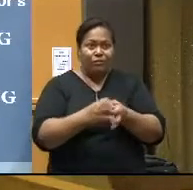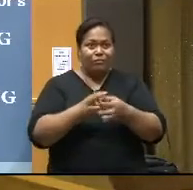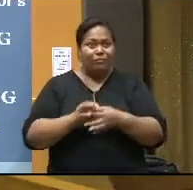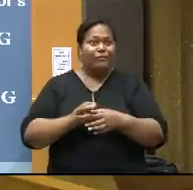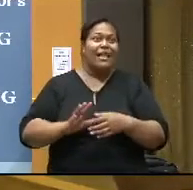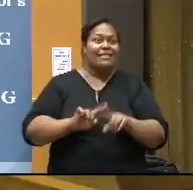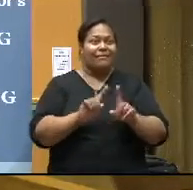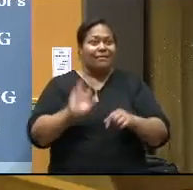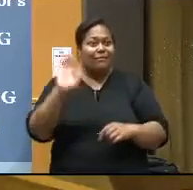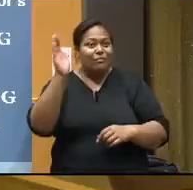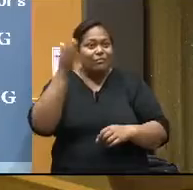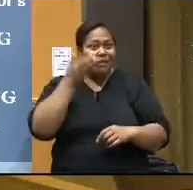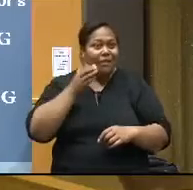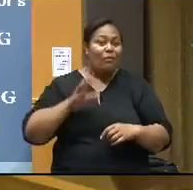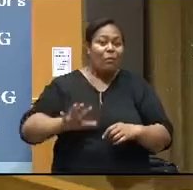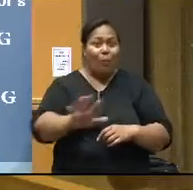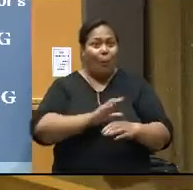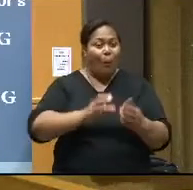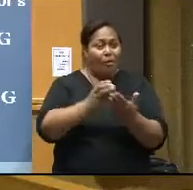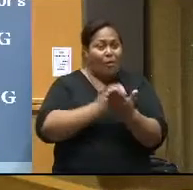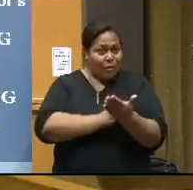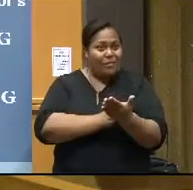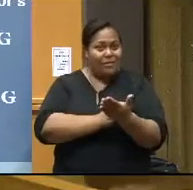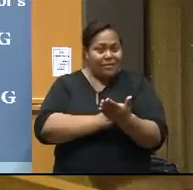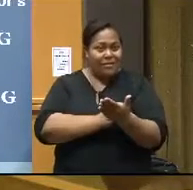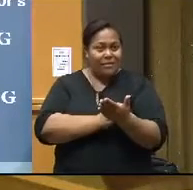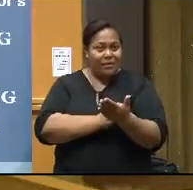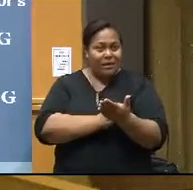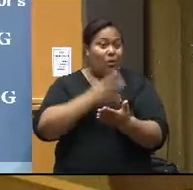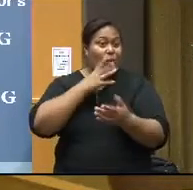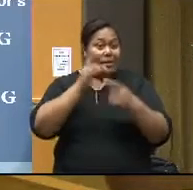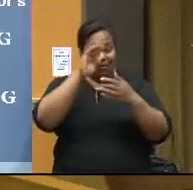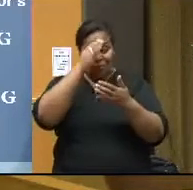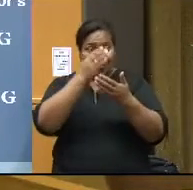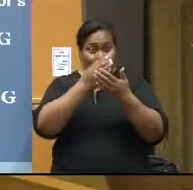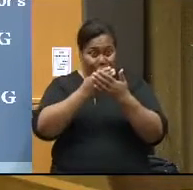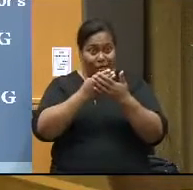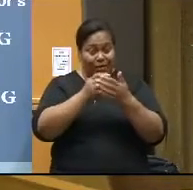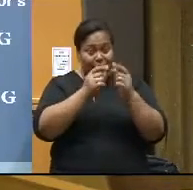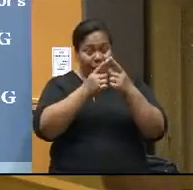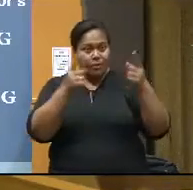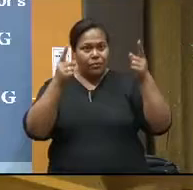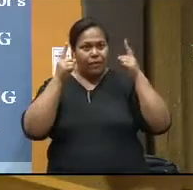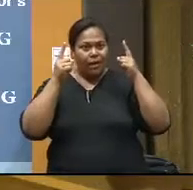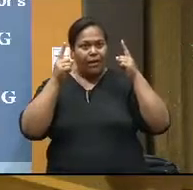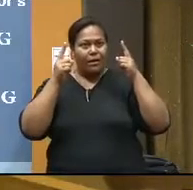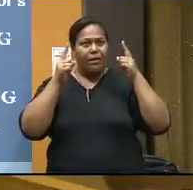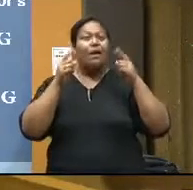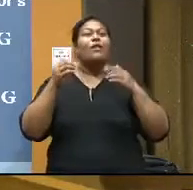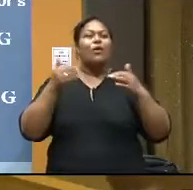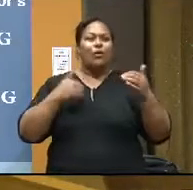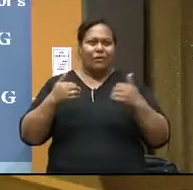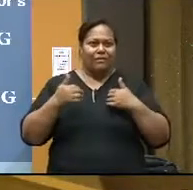of the courses, that at the end of the day, when the students graduate, the university